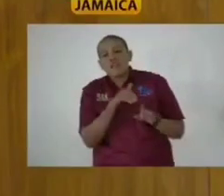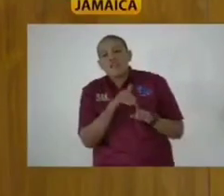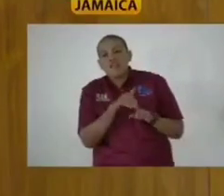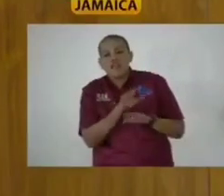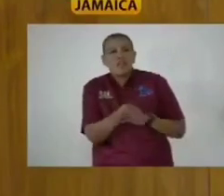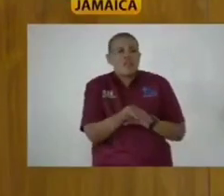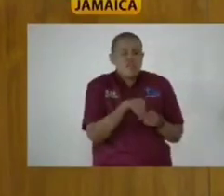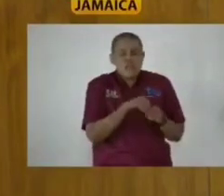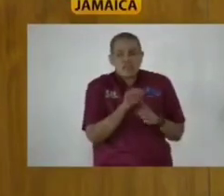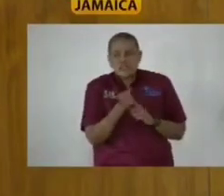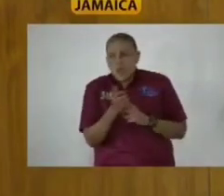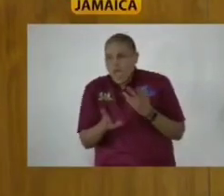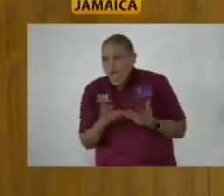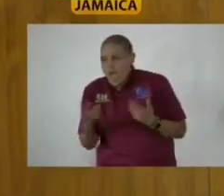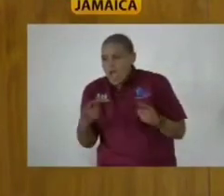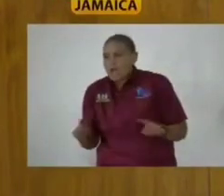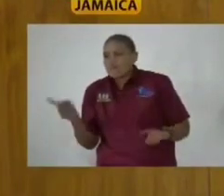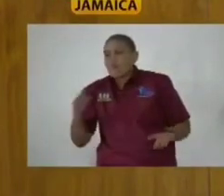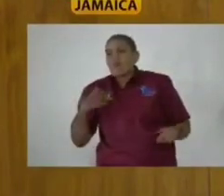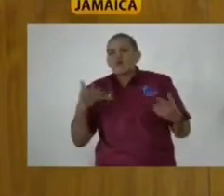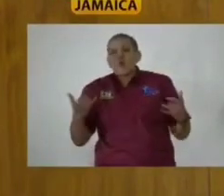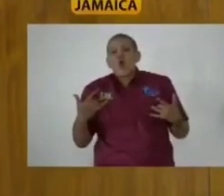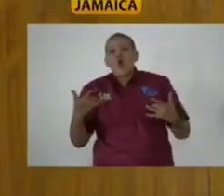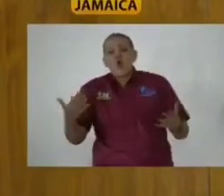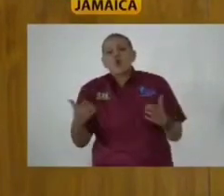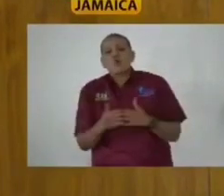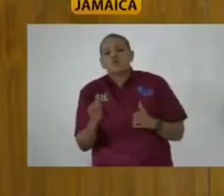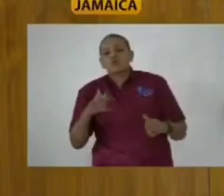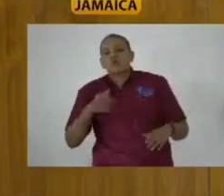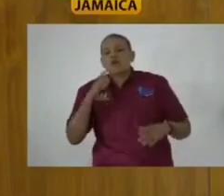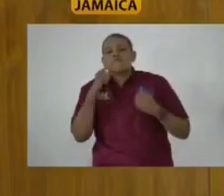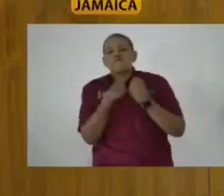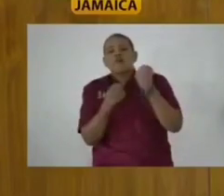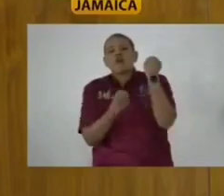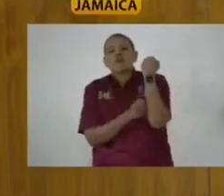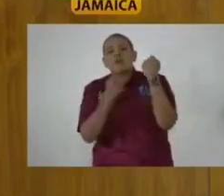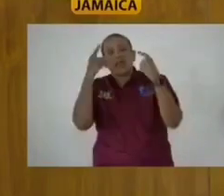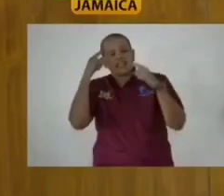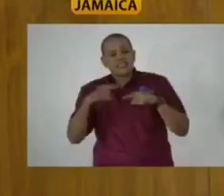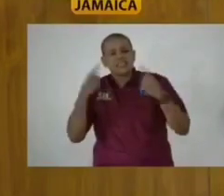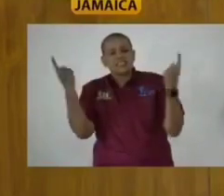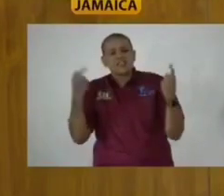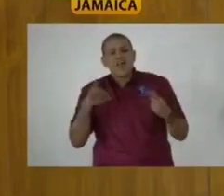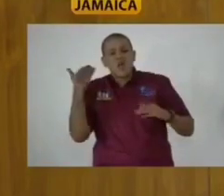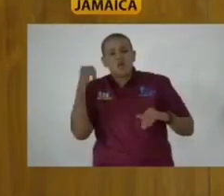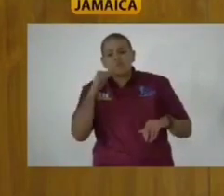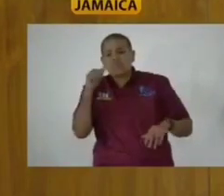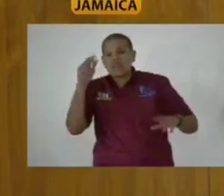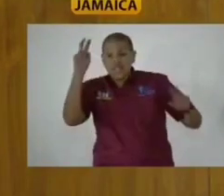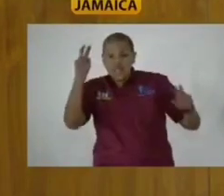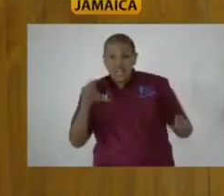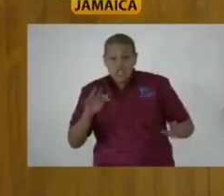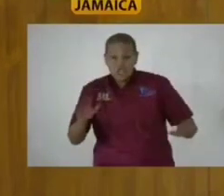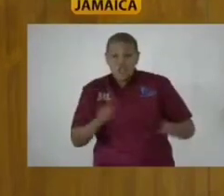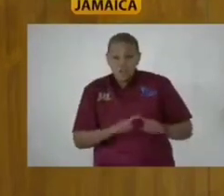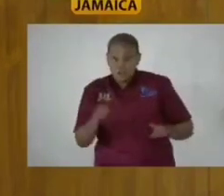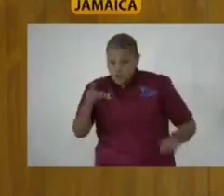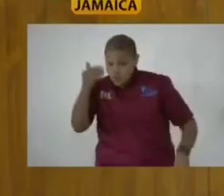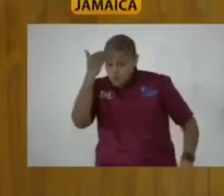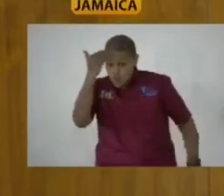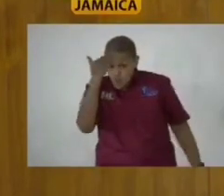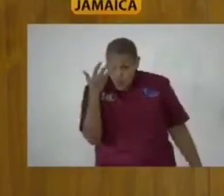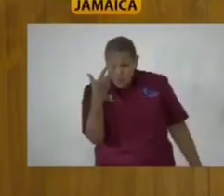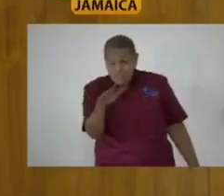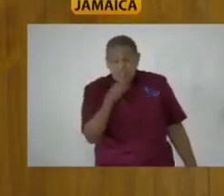a situation where we're going down the road which we have fundamental disagreement. I am hoping that is not the case. But as you know,